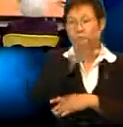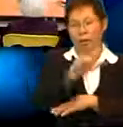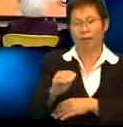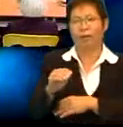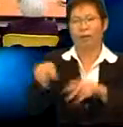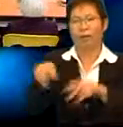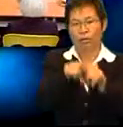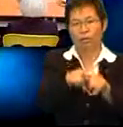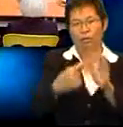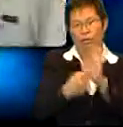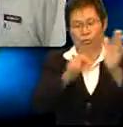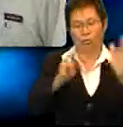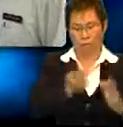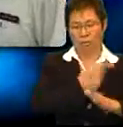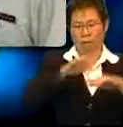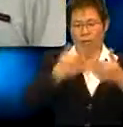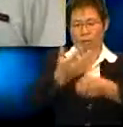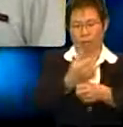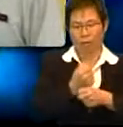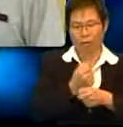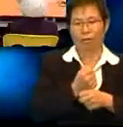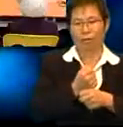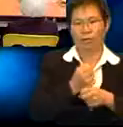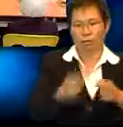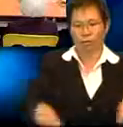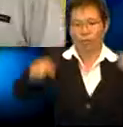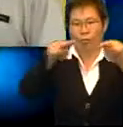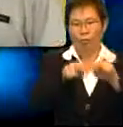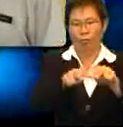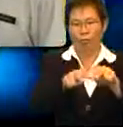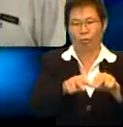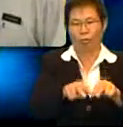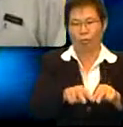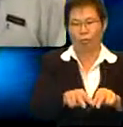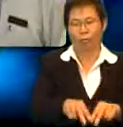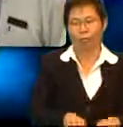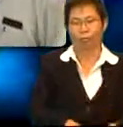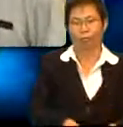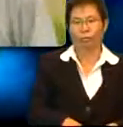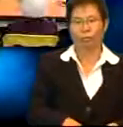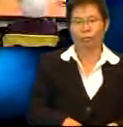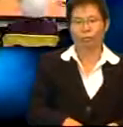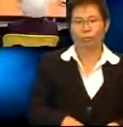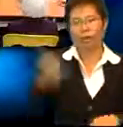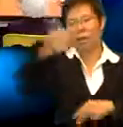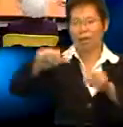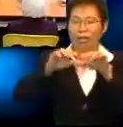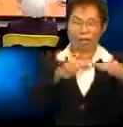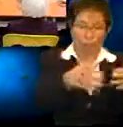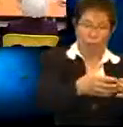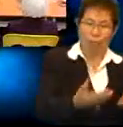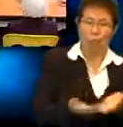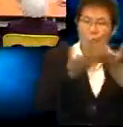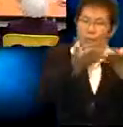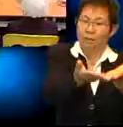model class, and also show us how you get the value of the mode. Any group would like